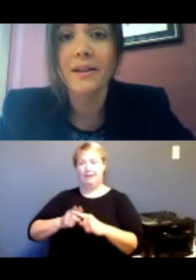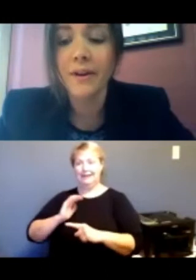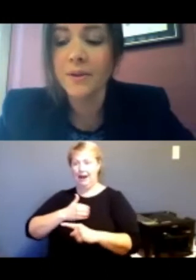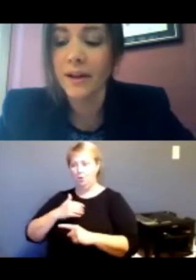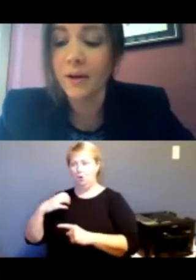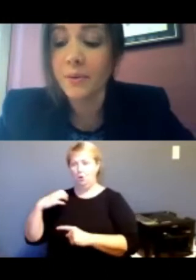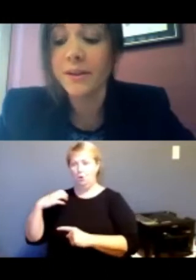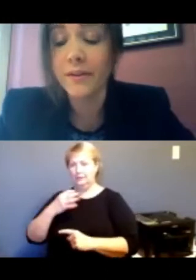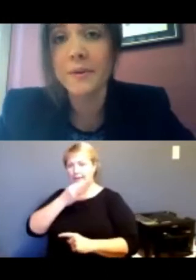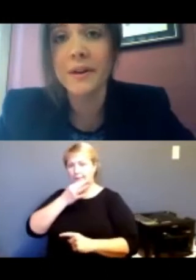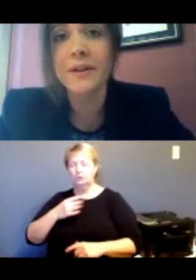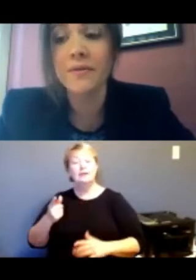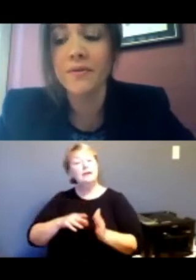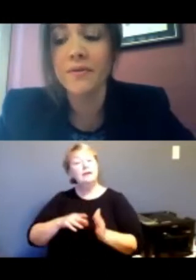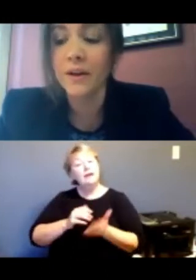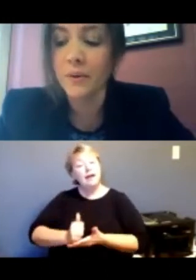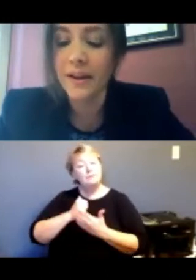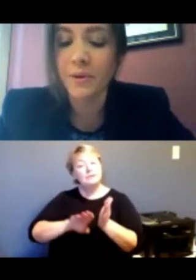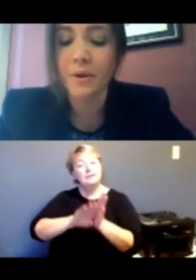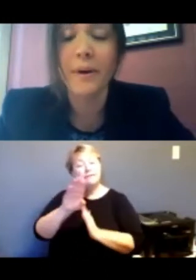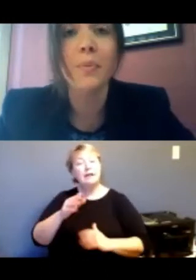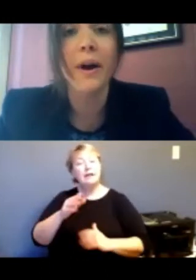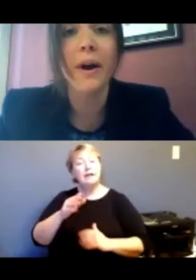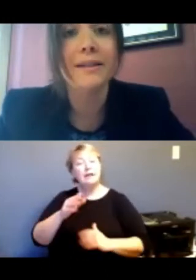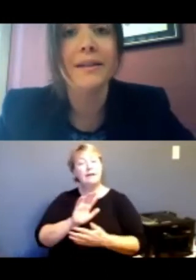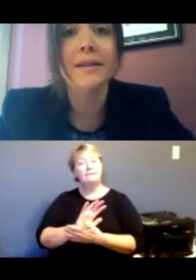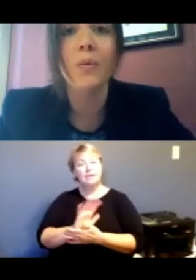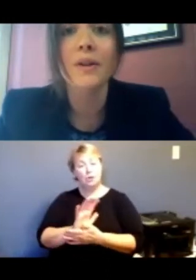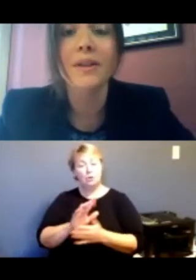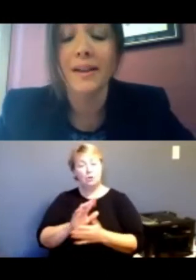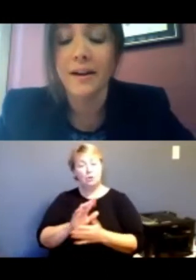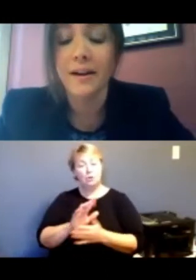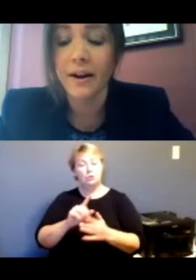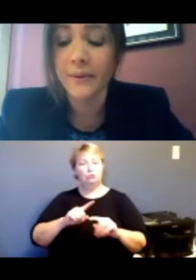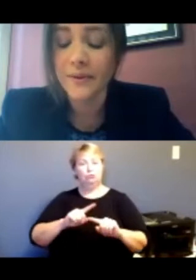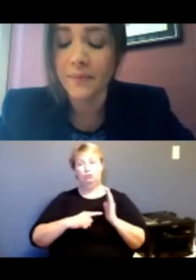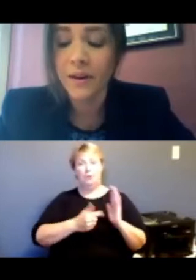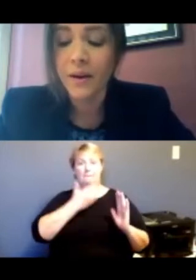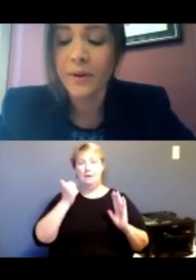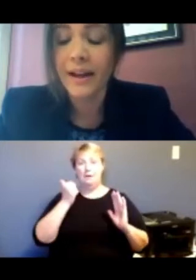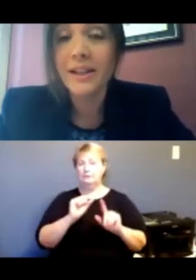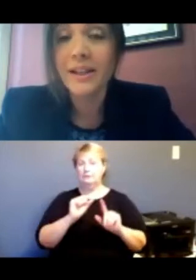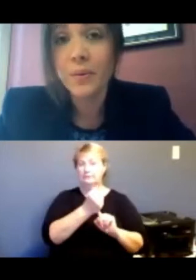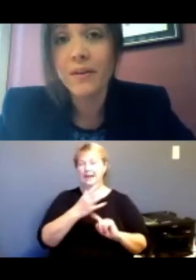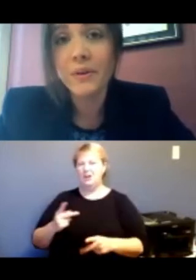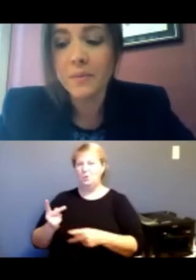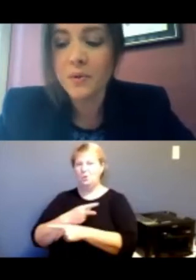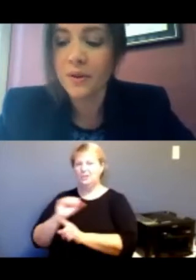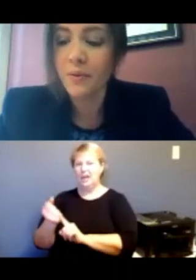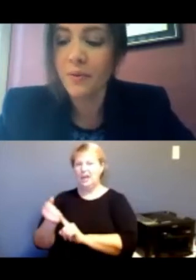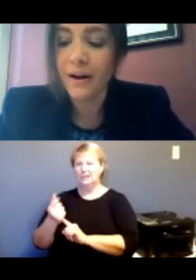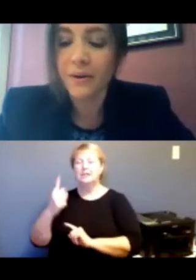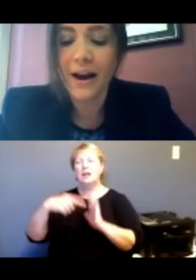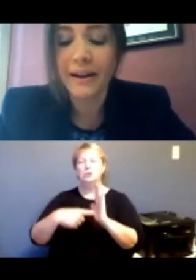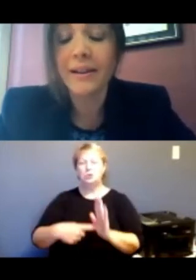he helped us develop a series of videos capturing best practices and worst case scenarios. We'd like to share one of those clips with